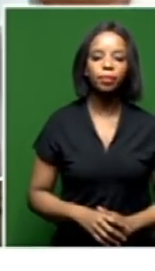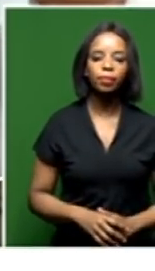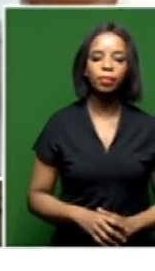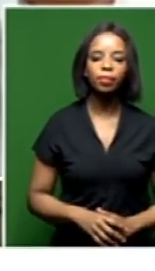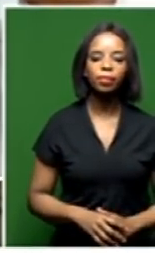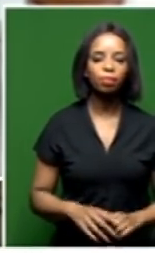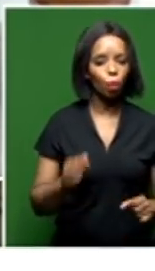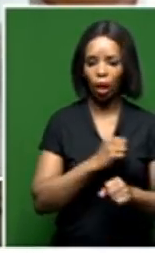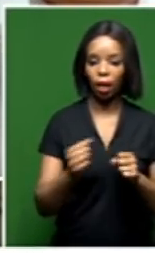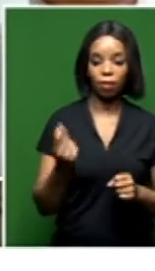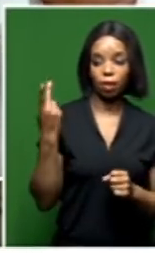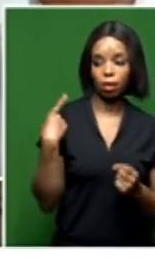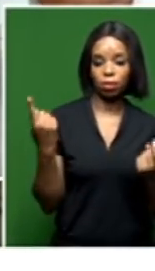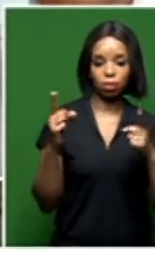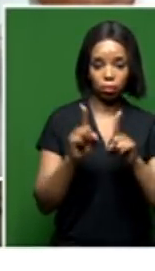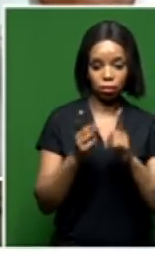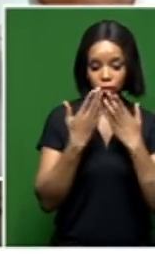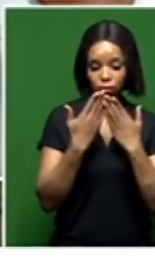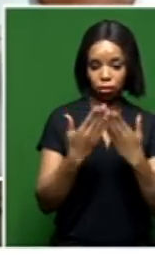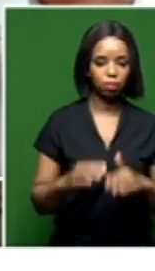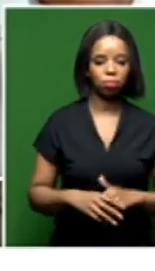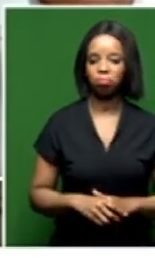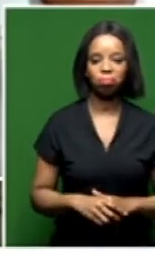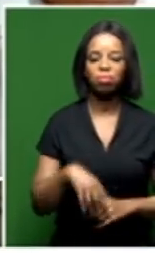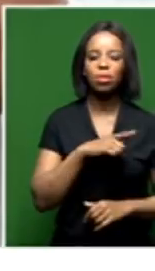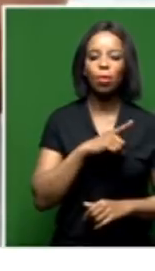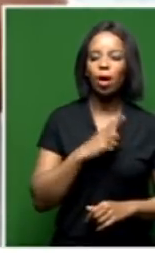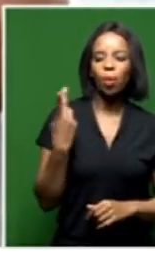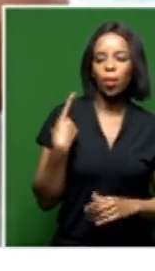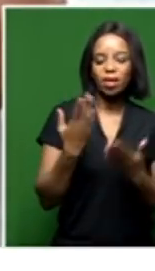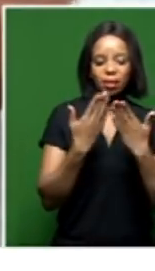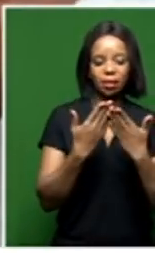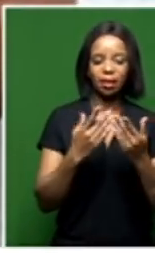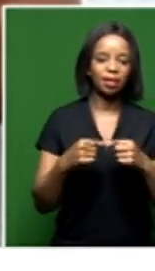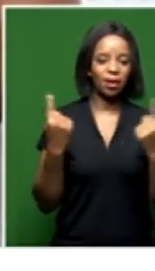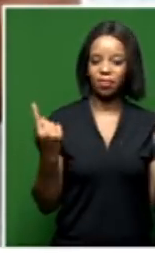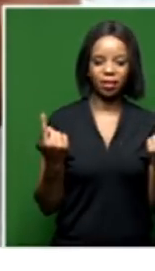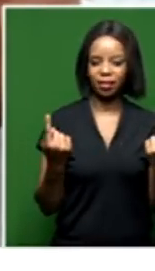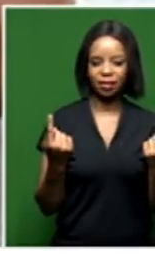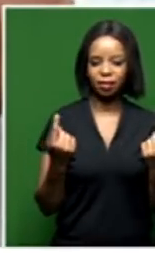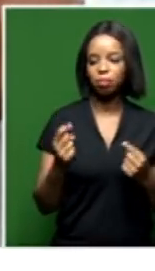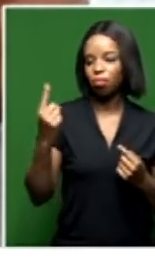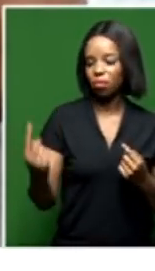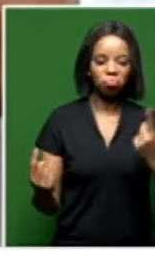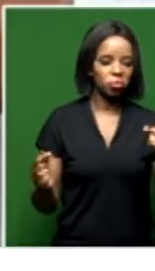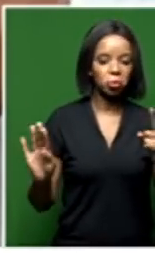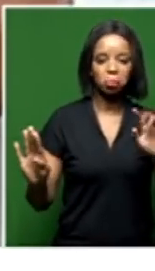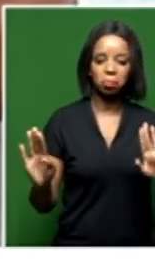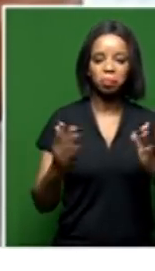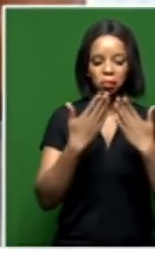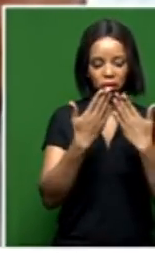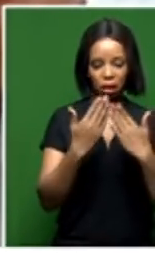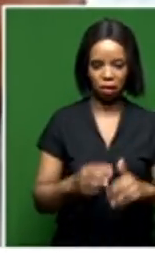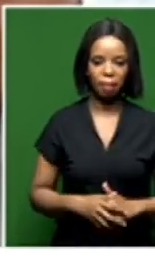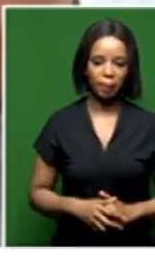Well, we never study together. It's I think we study quite differently, so we each just keep to our own while we study. But